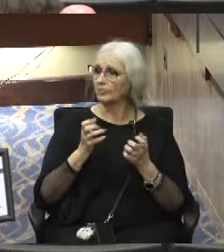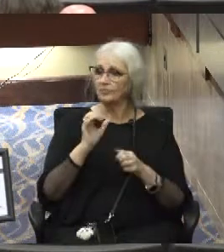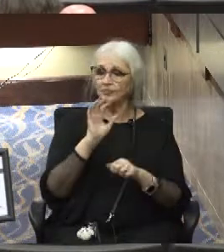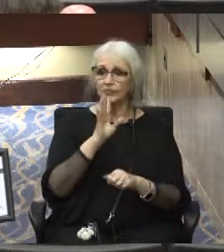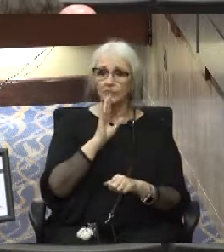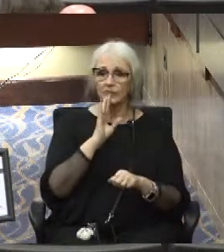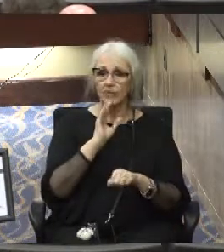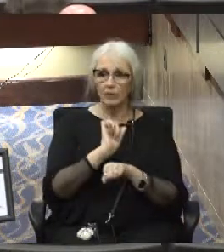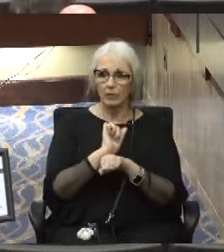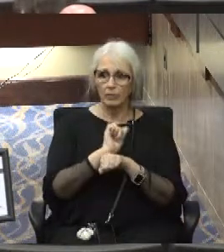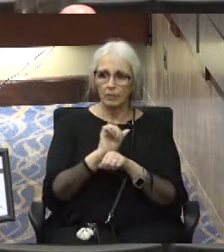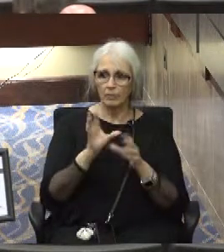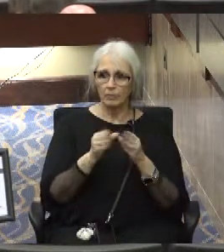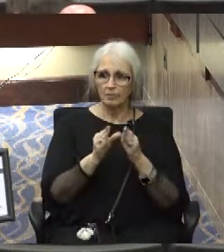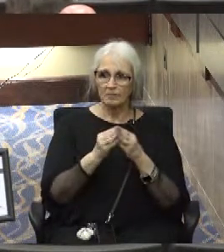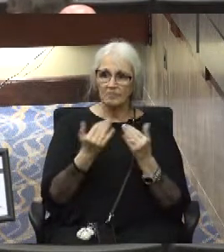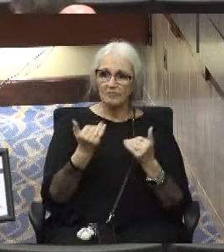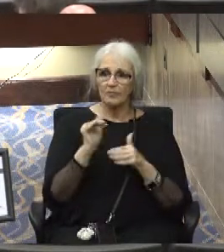session agenda item?